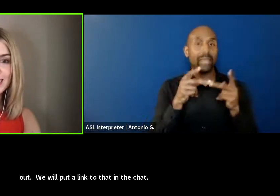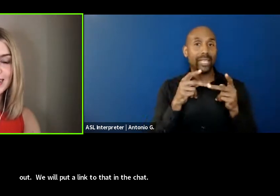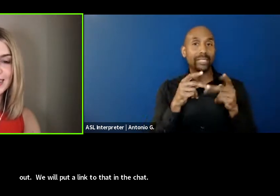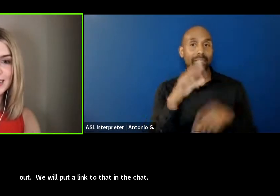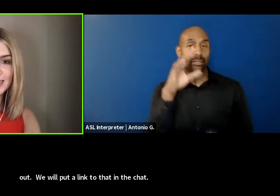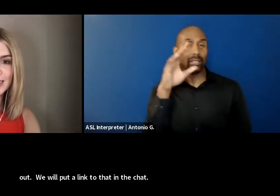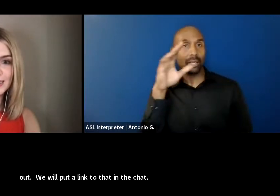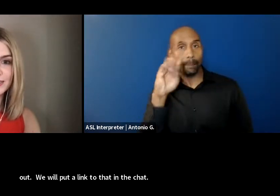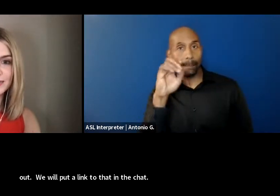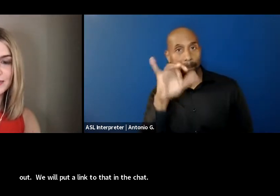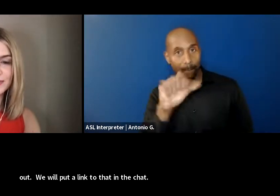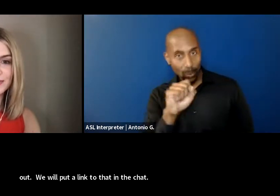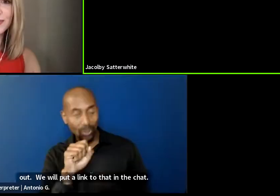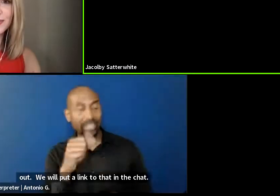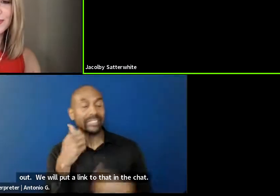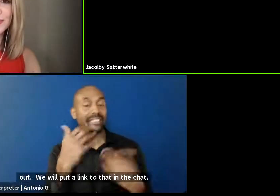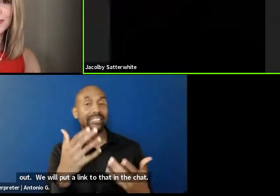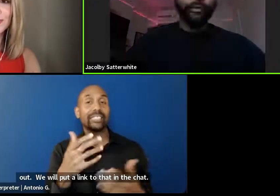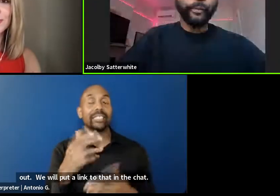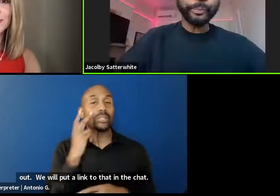camera.